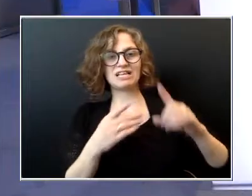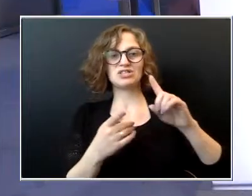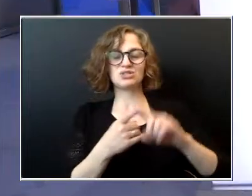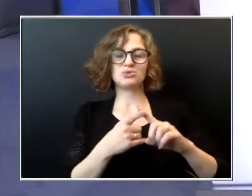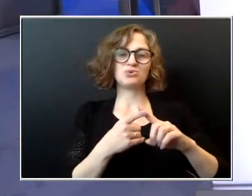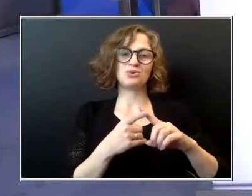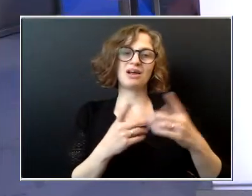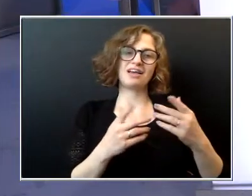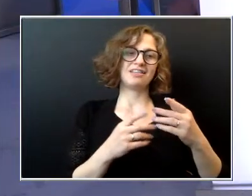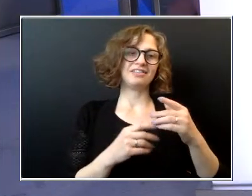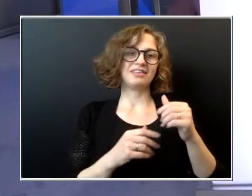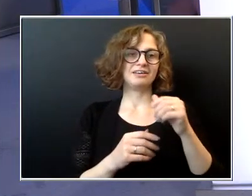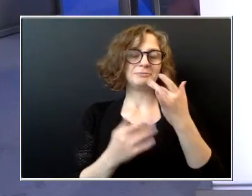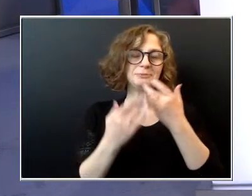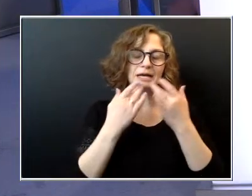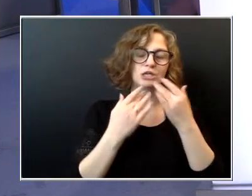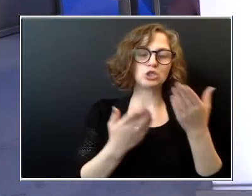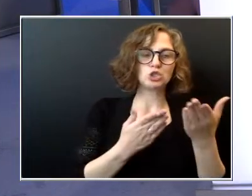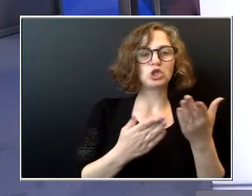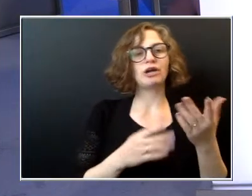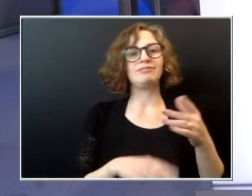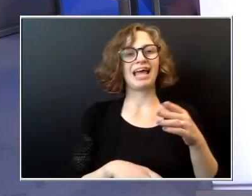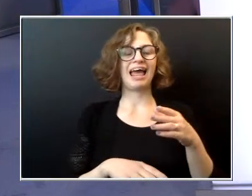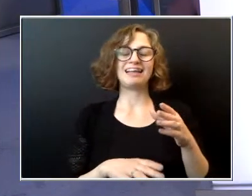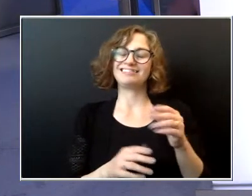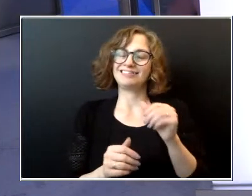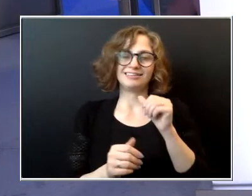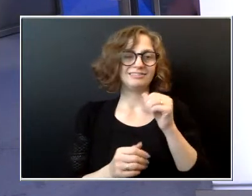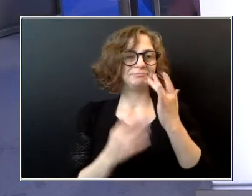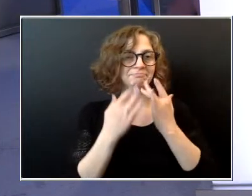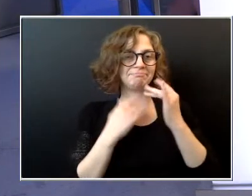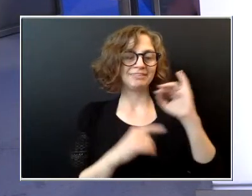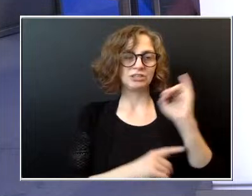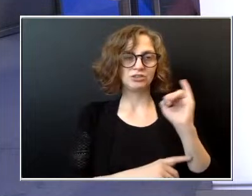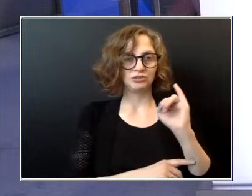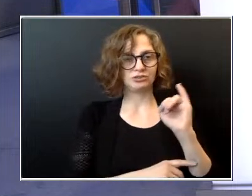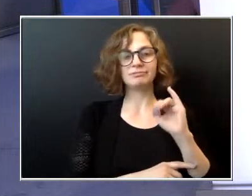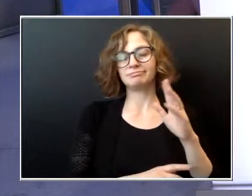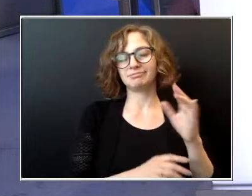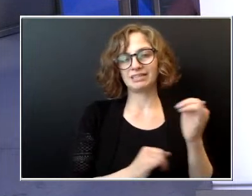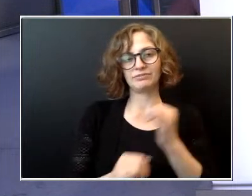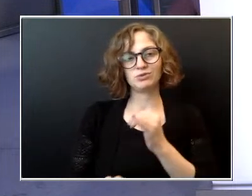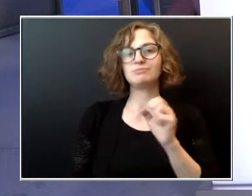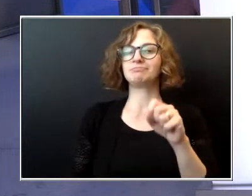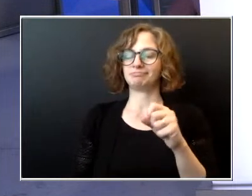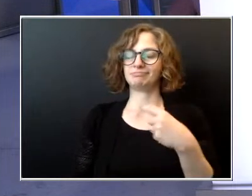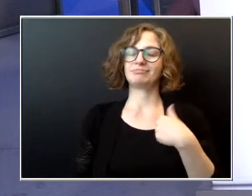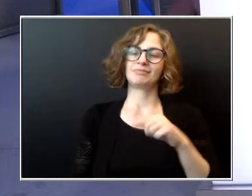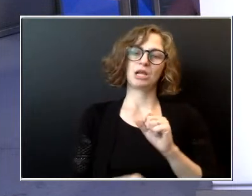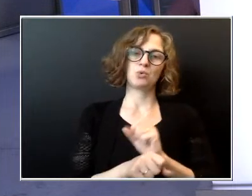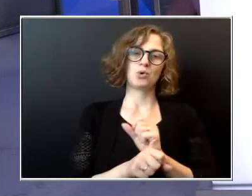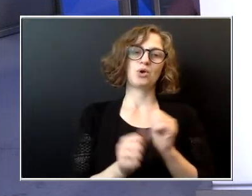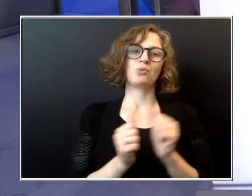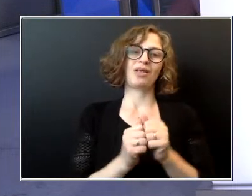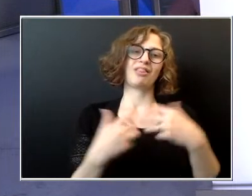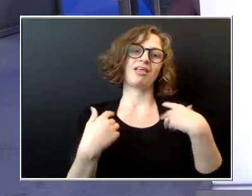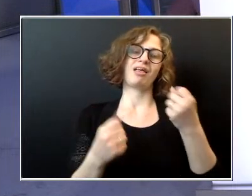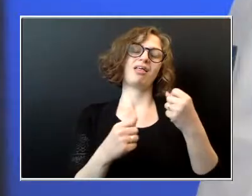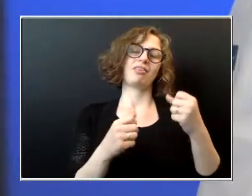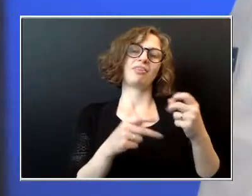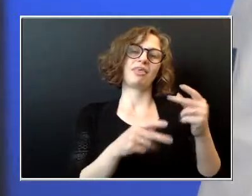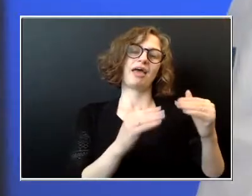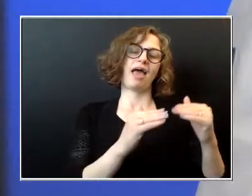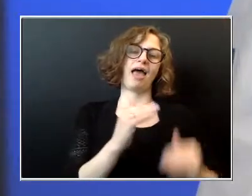So I also work with the Center of Genetic Services and Health Equity, providing care to community hospitals,